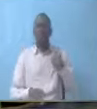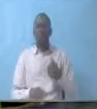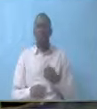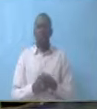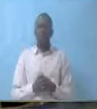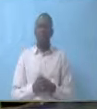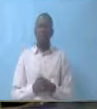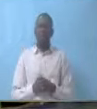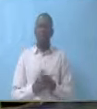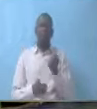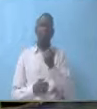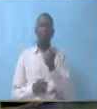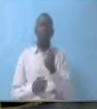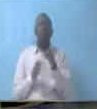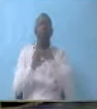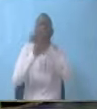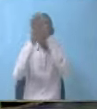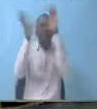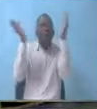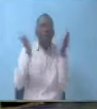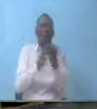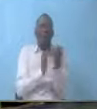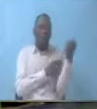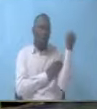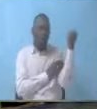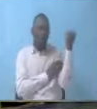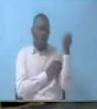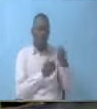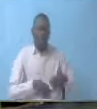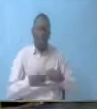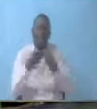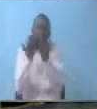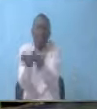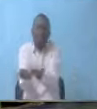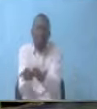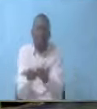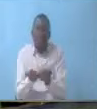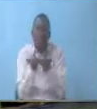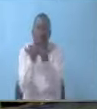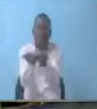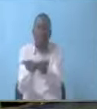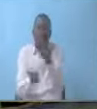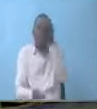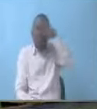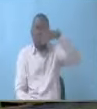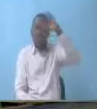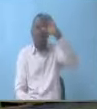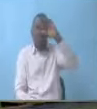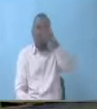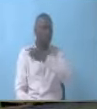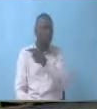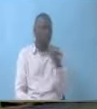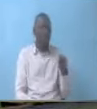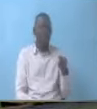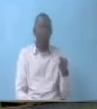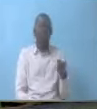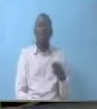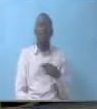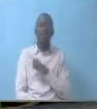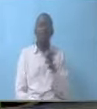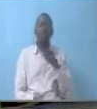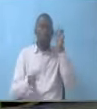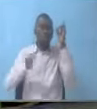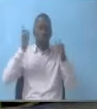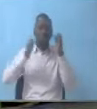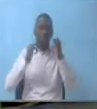All the powers were just given to the commission, period. There is no judicial oversight of